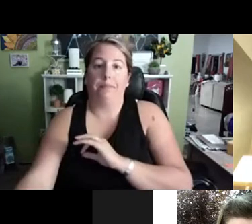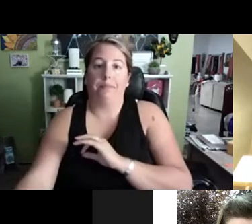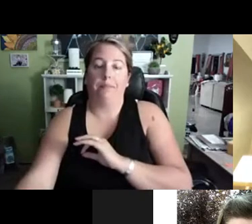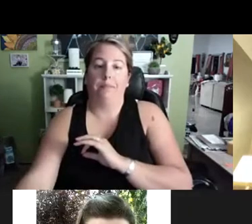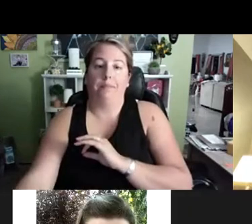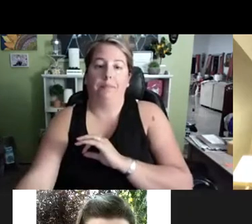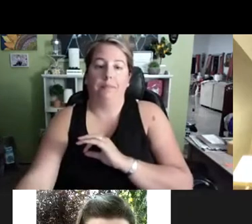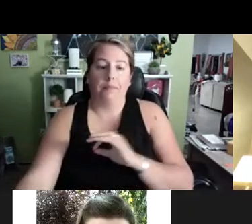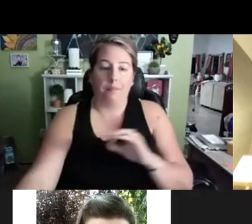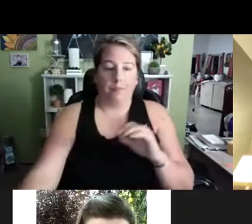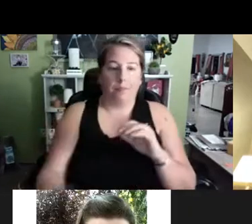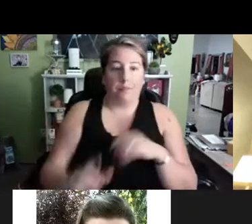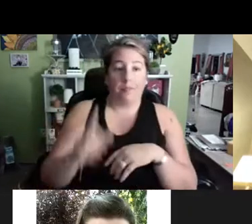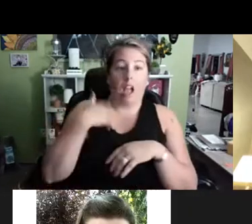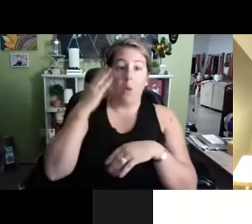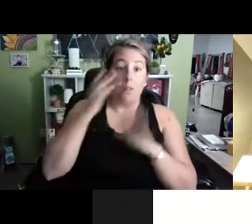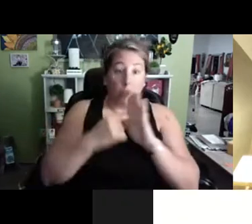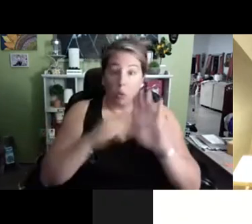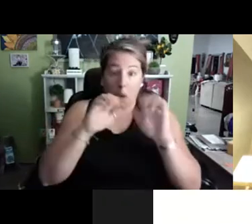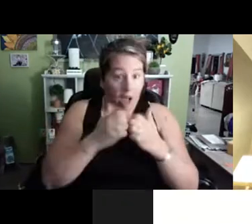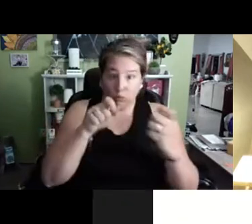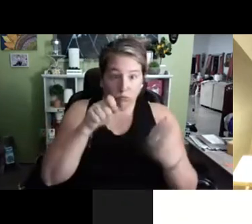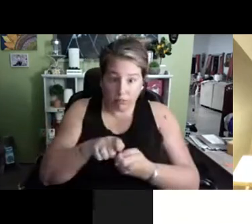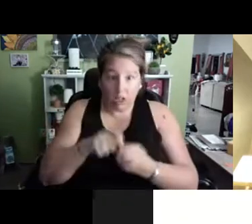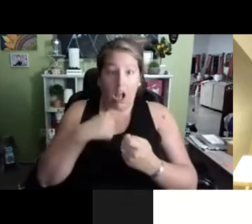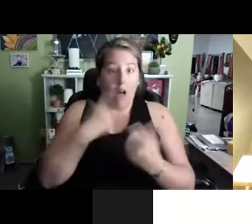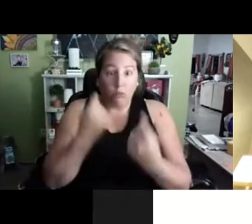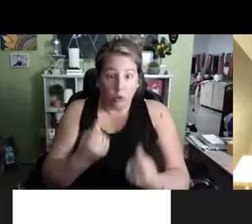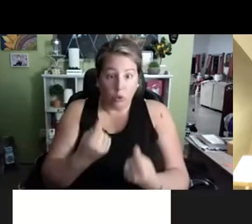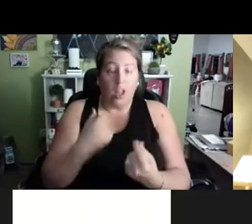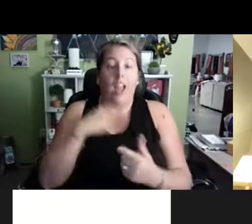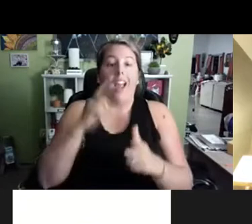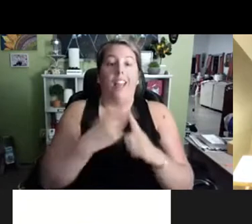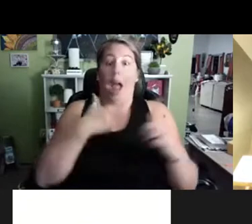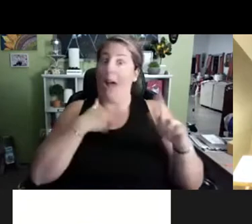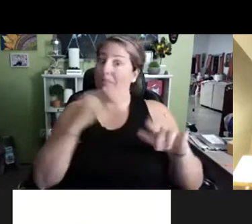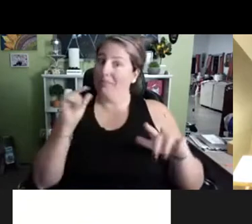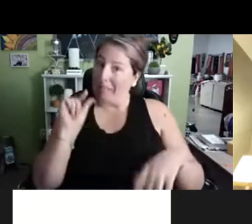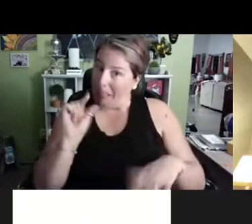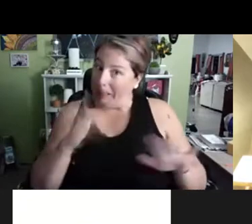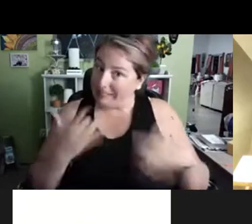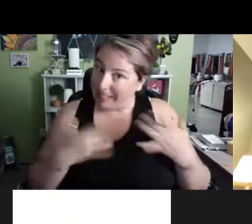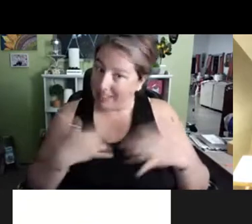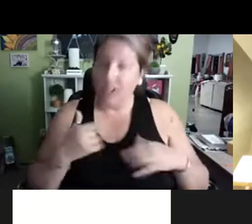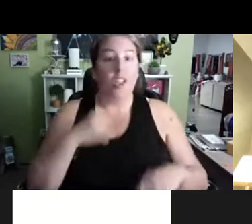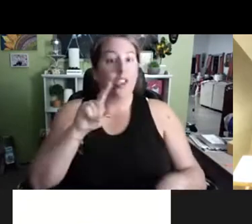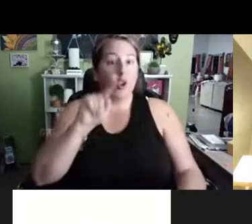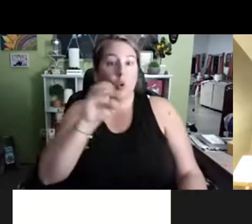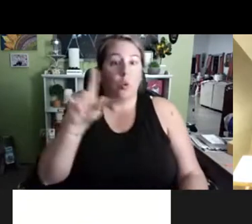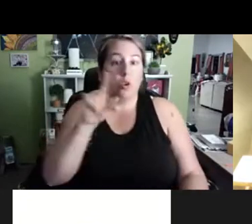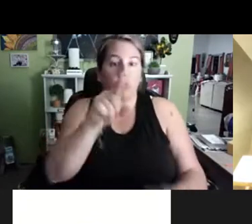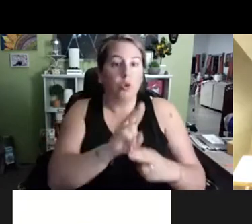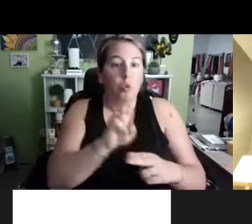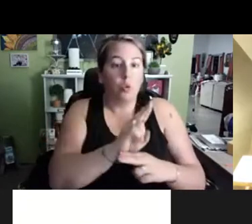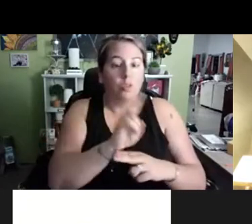So I will show you exactly how I do it, and I'm kind of excited. So it's a tool that you can